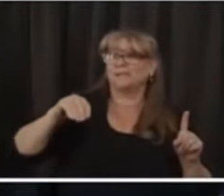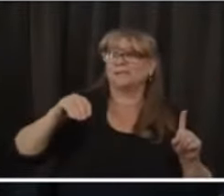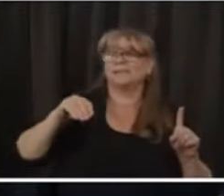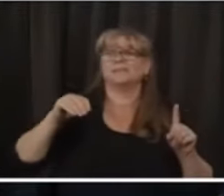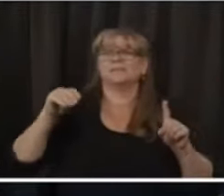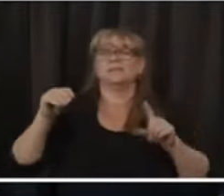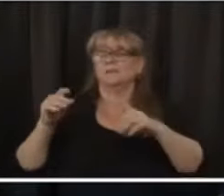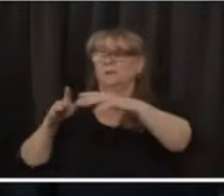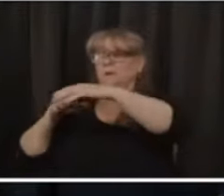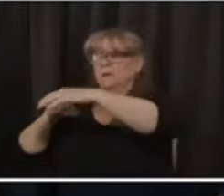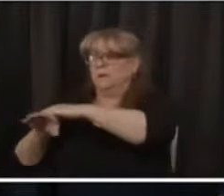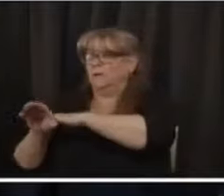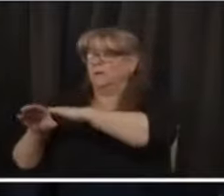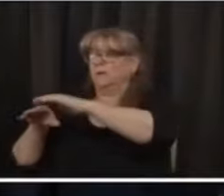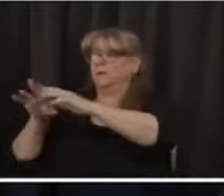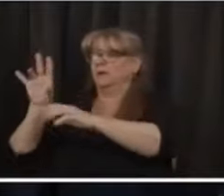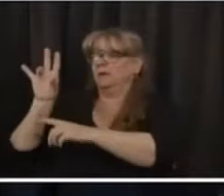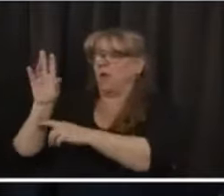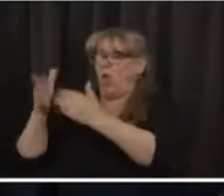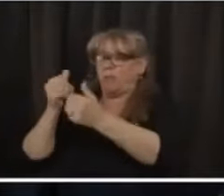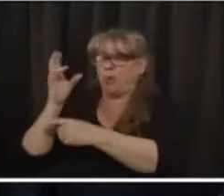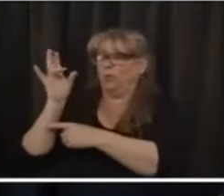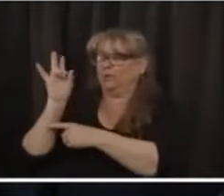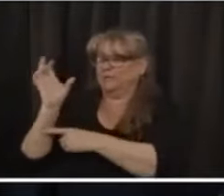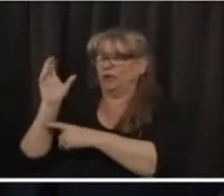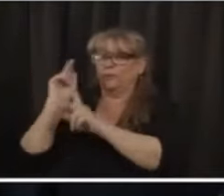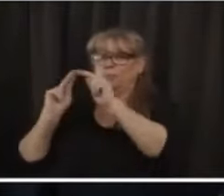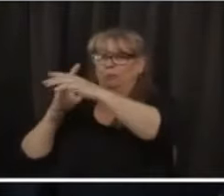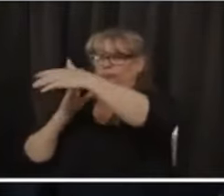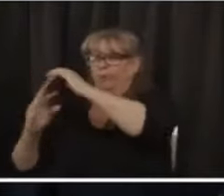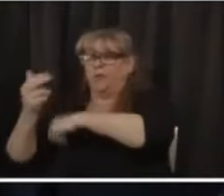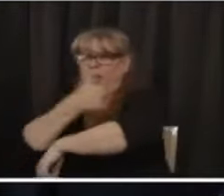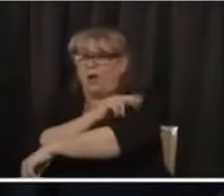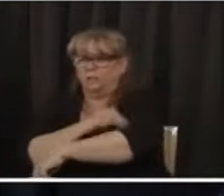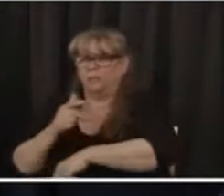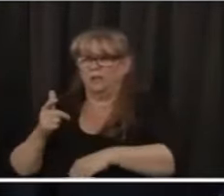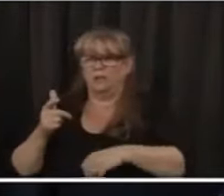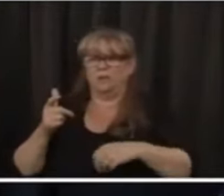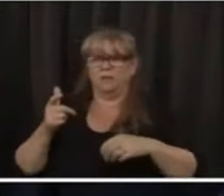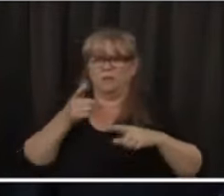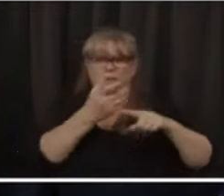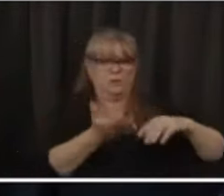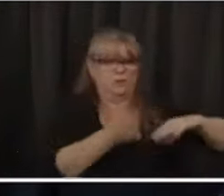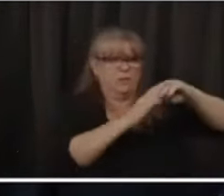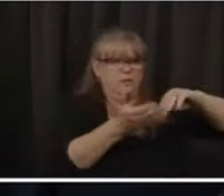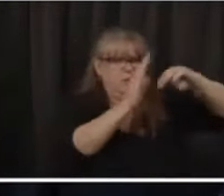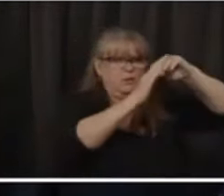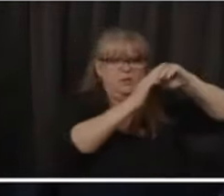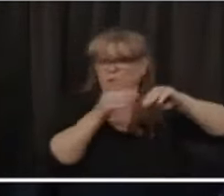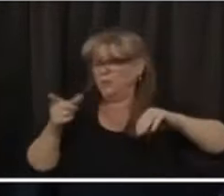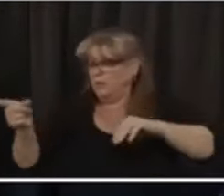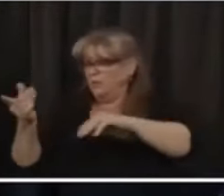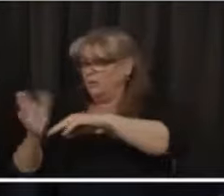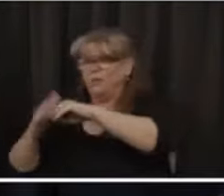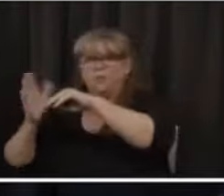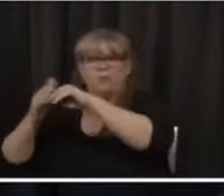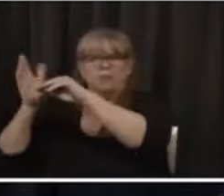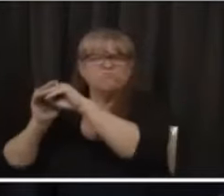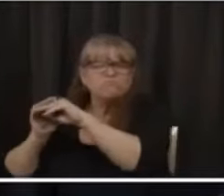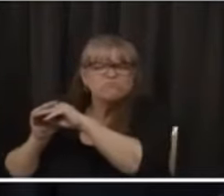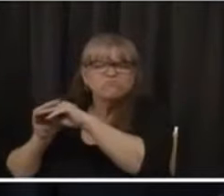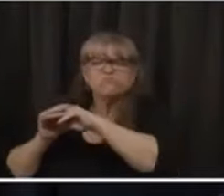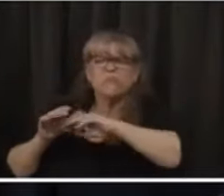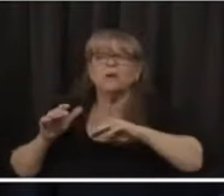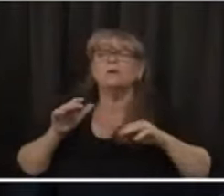driving that? How concerned Yeah. are you at those high numbers? Well, I'm concerned. Today, Tuesday, we often have the lowest testing numbers of the week.